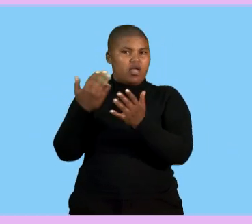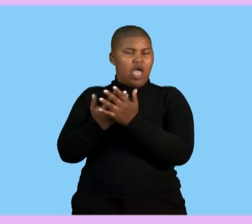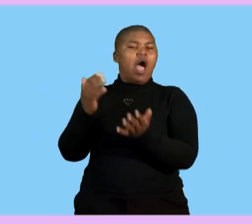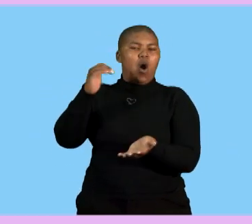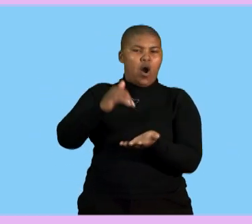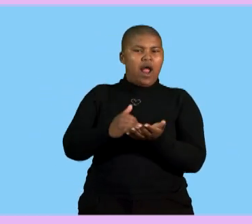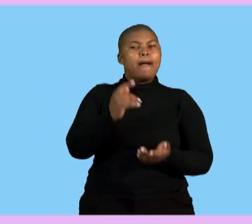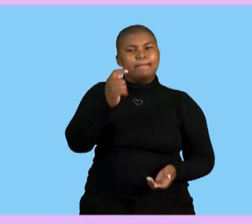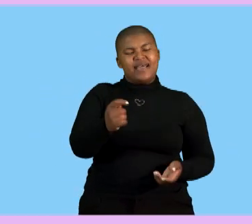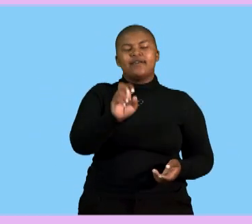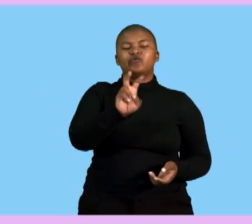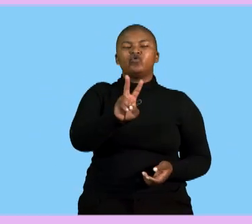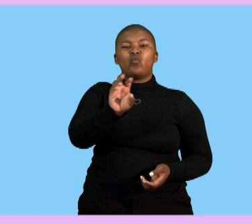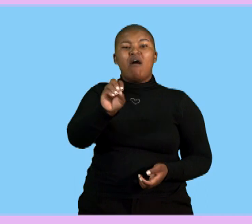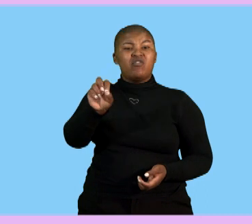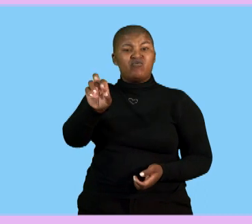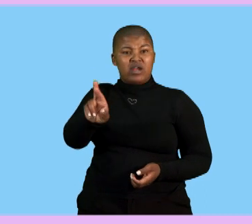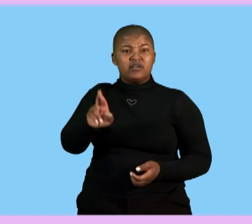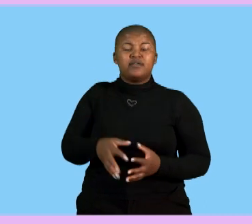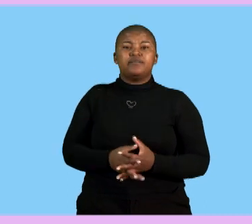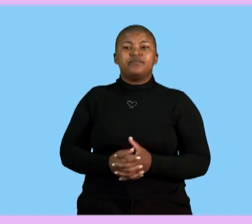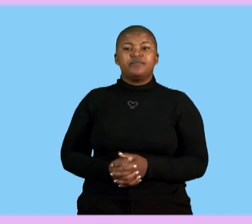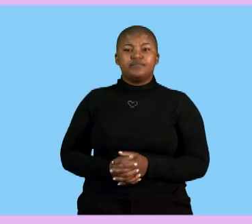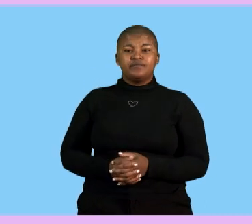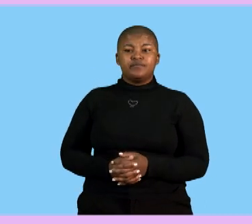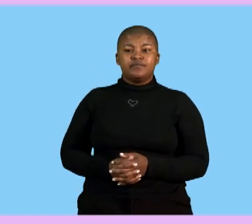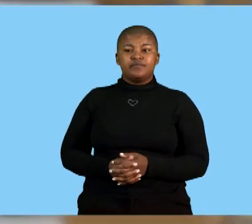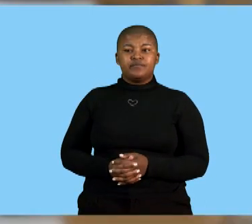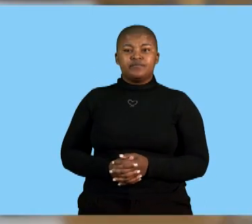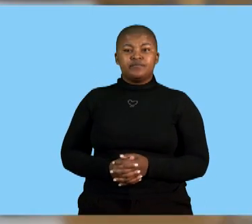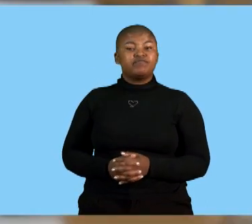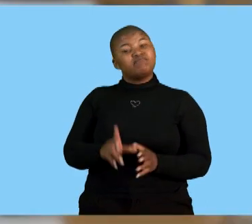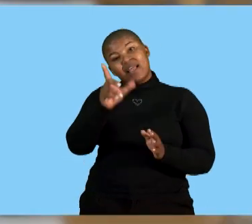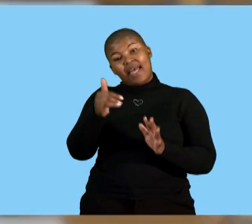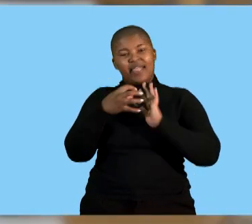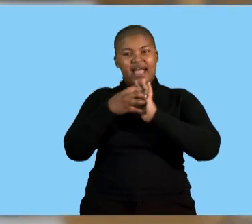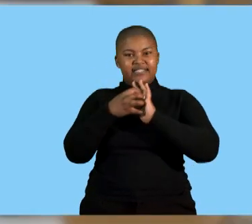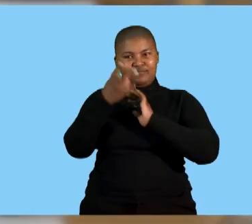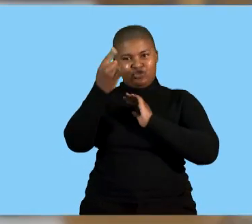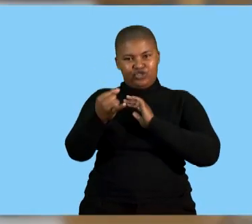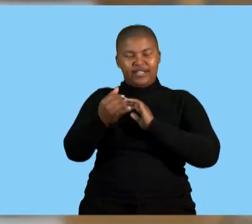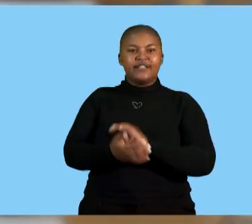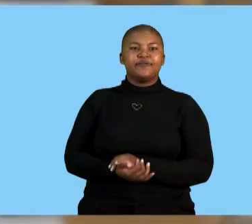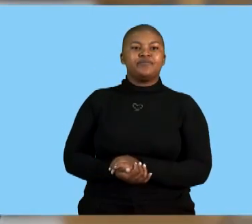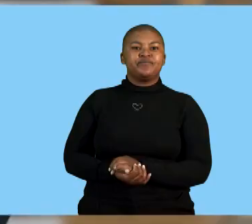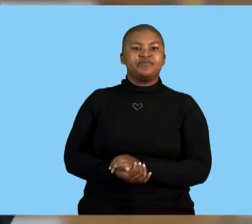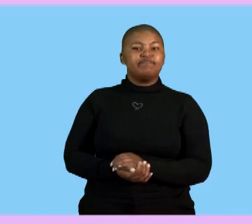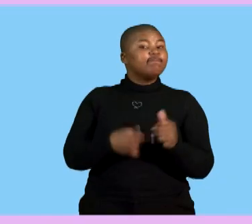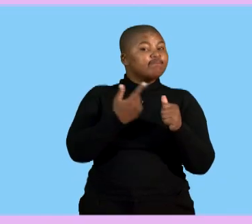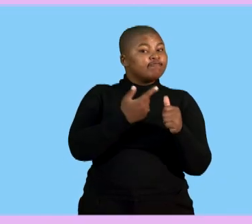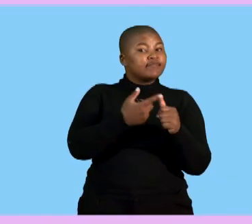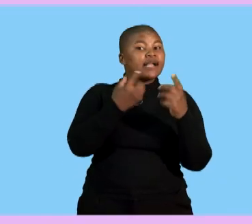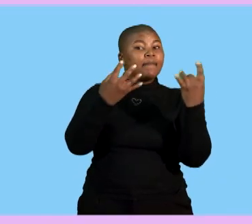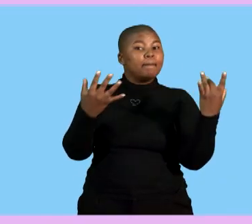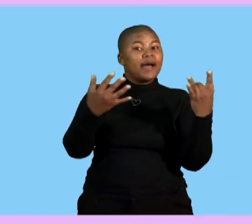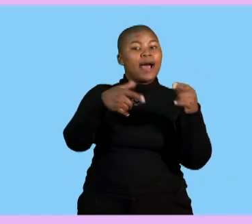that can attend for 200 Rand. Let's look at another example.